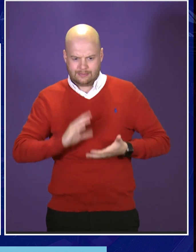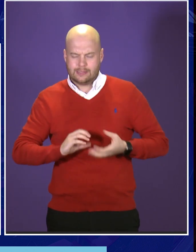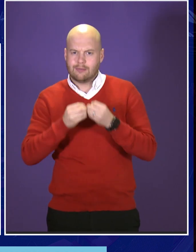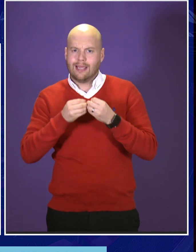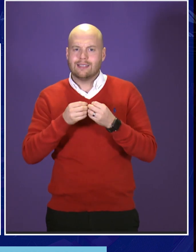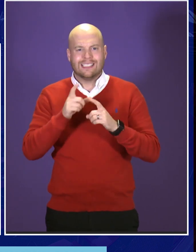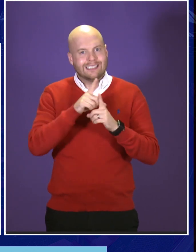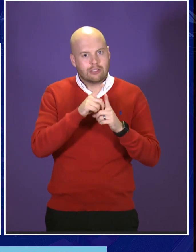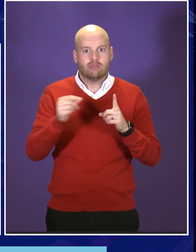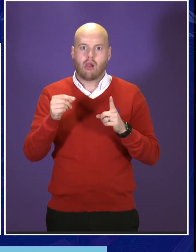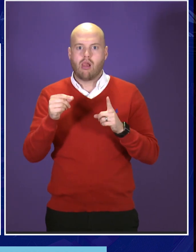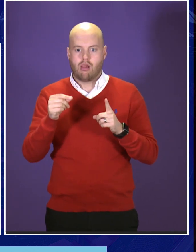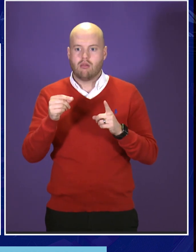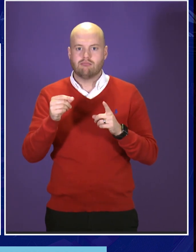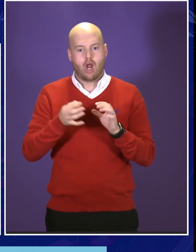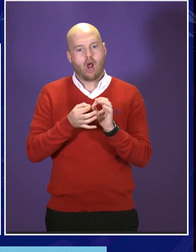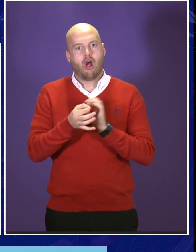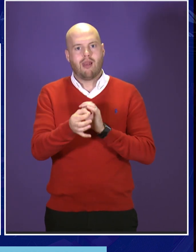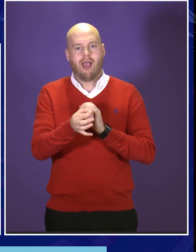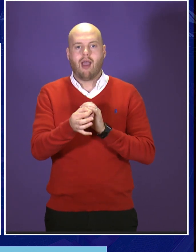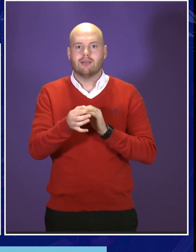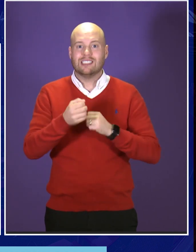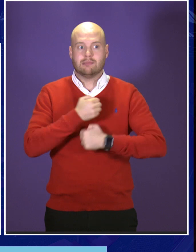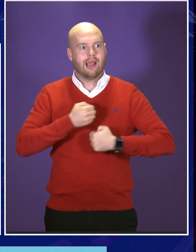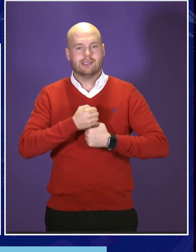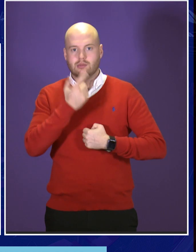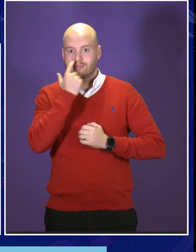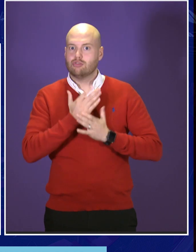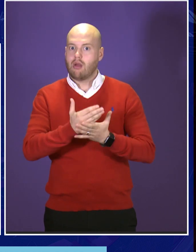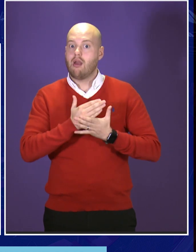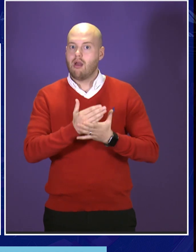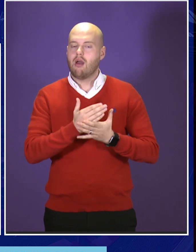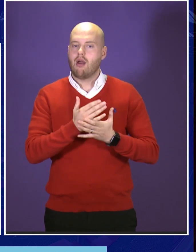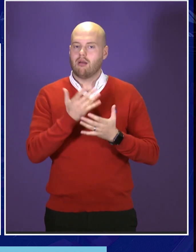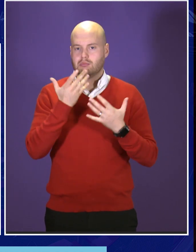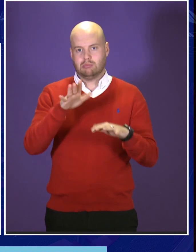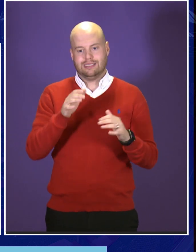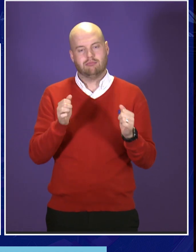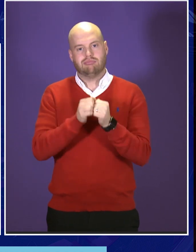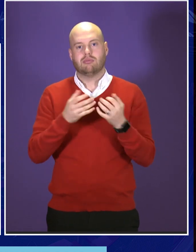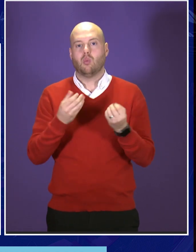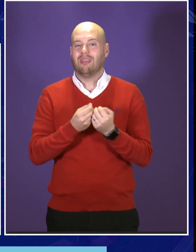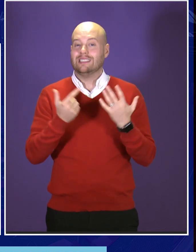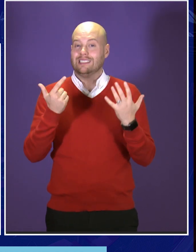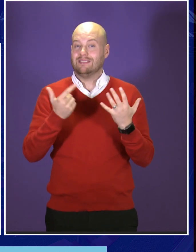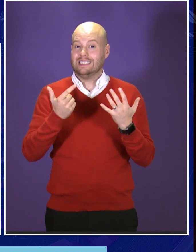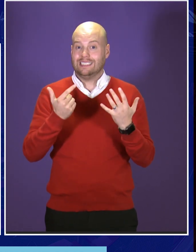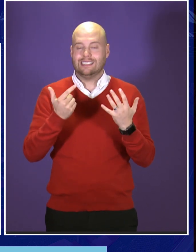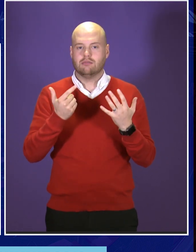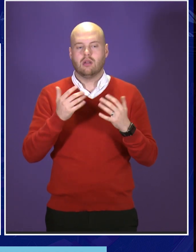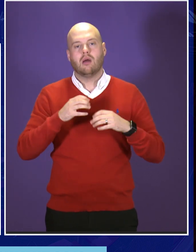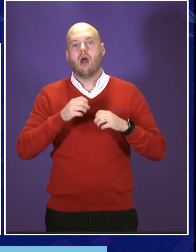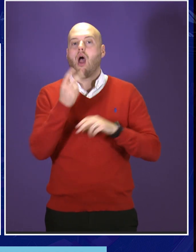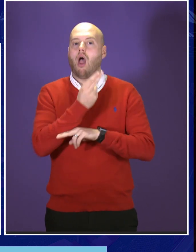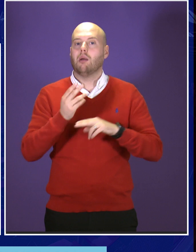cultural content online. And we launched it with 17 of the world's art museums, from the Met, the MoMA, the National Gallery,